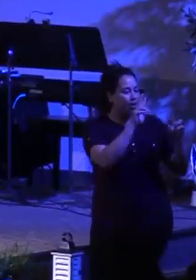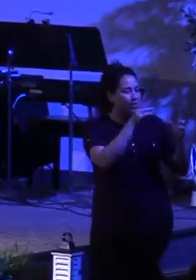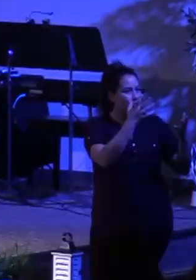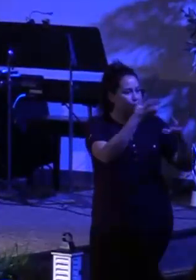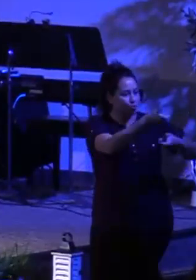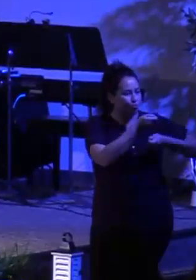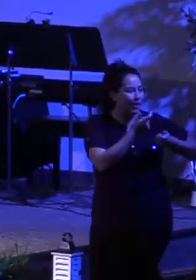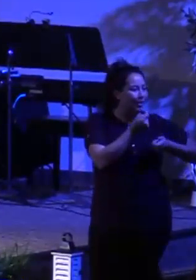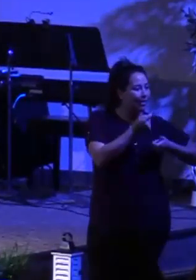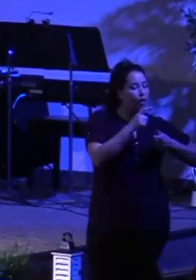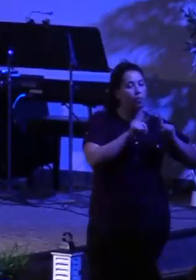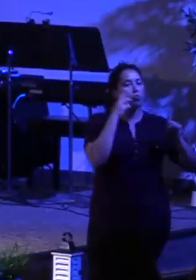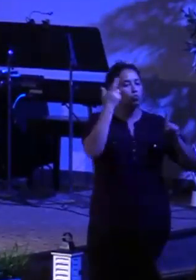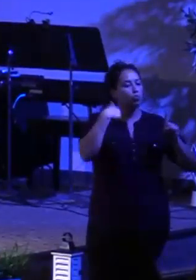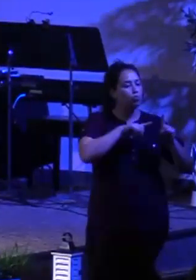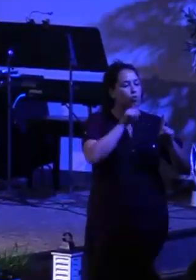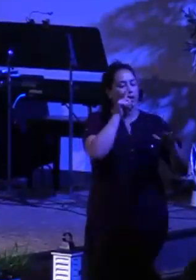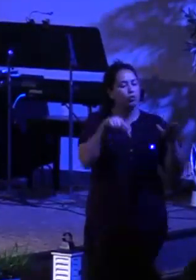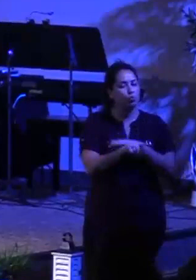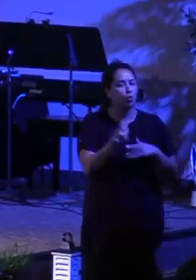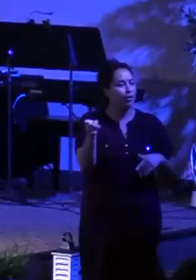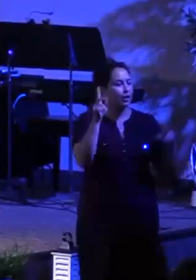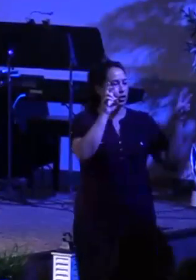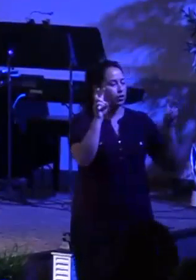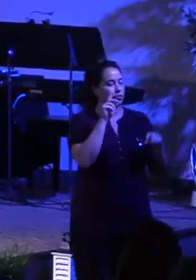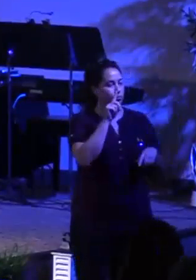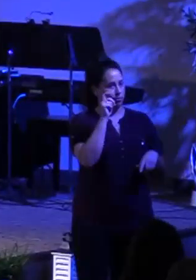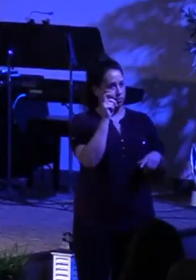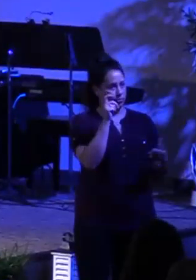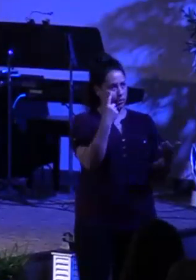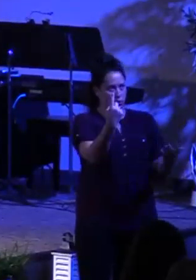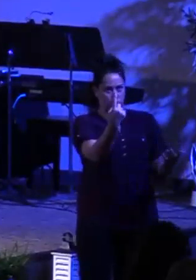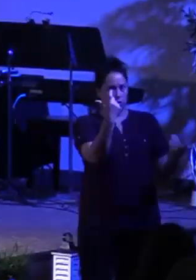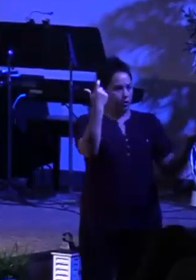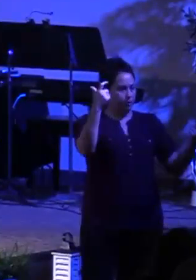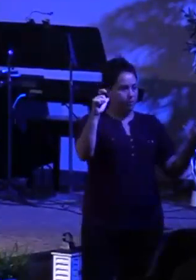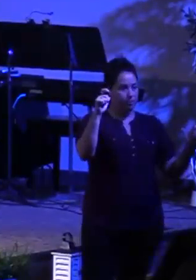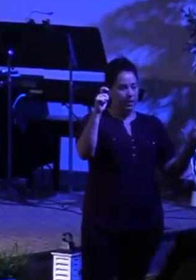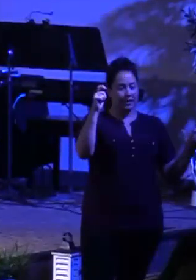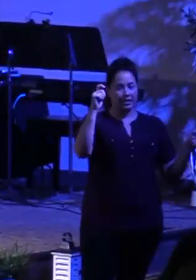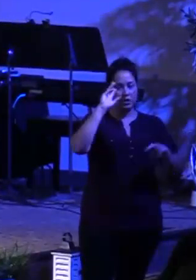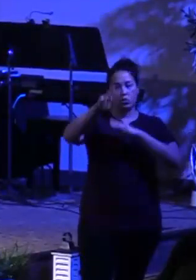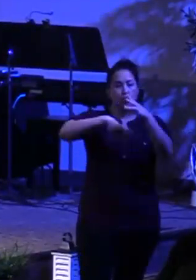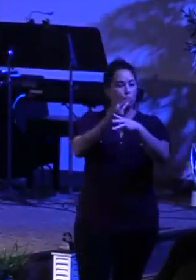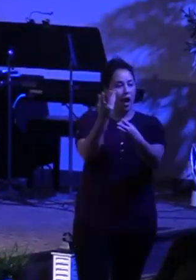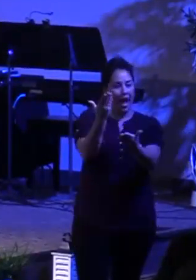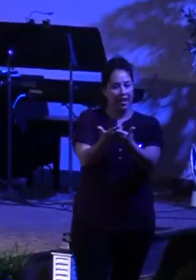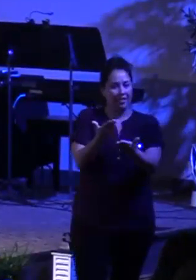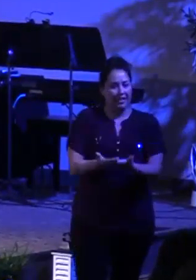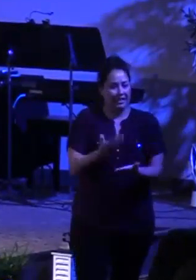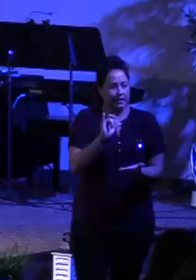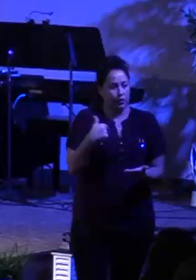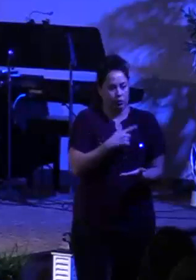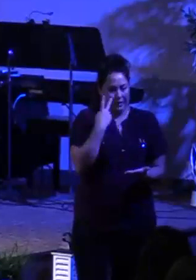exploring this is, I think, perhaps one of the biggest outside evidences of inward